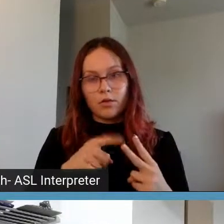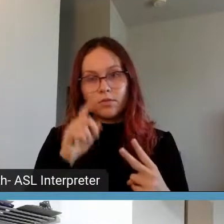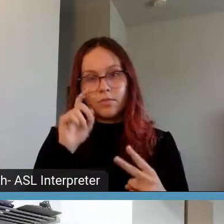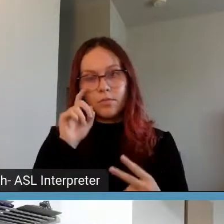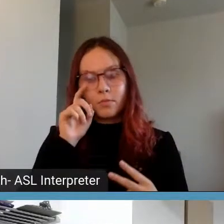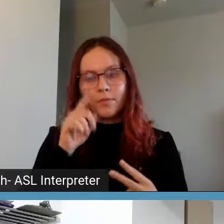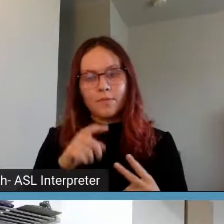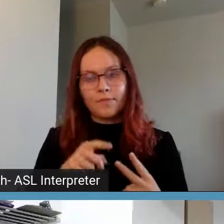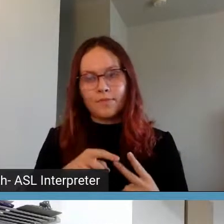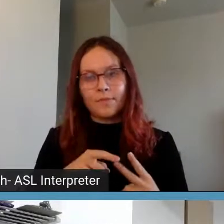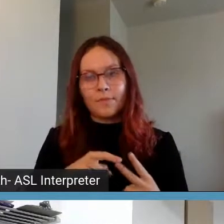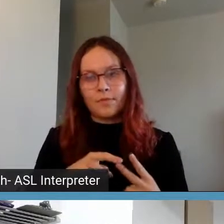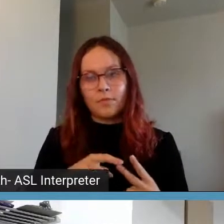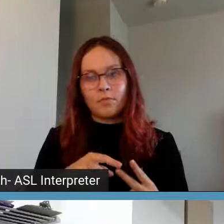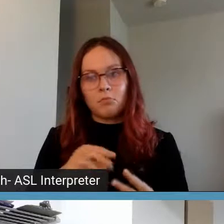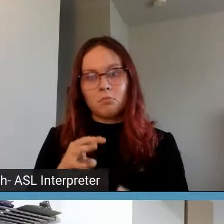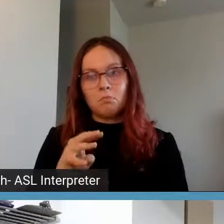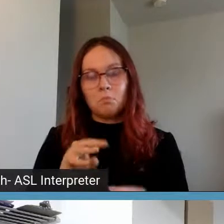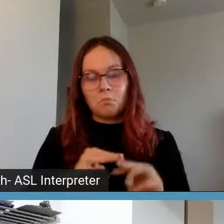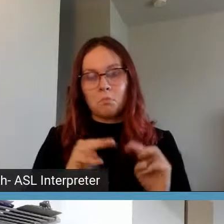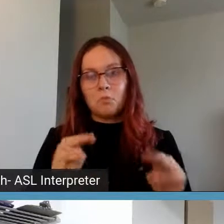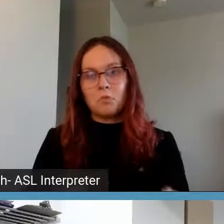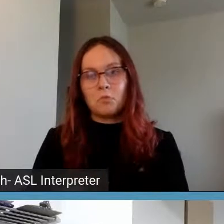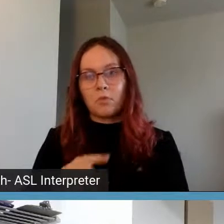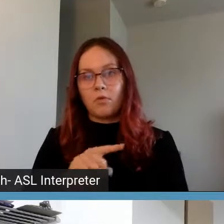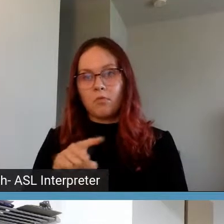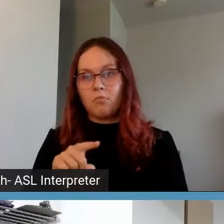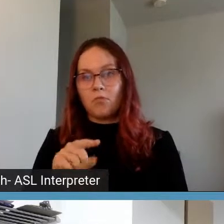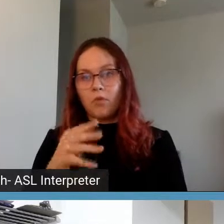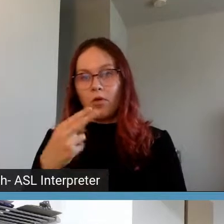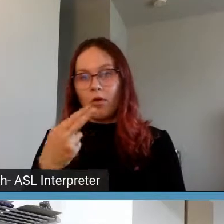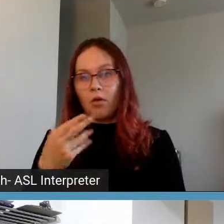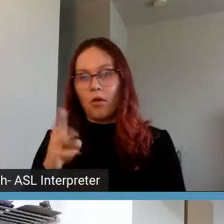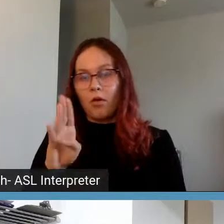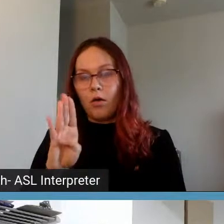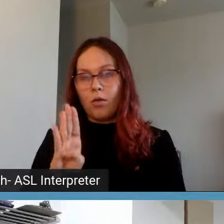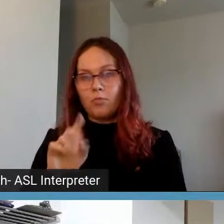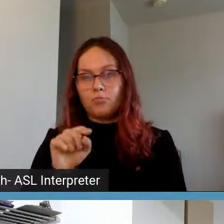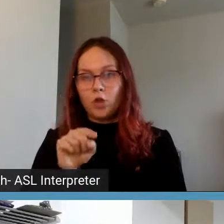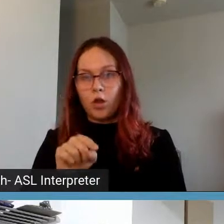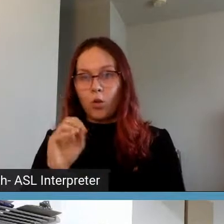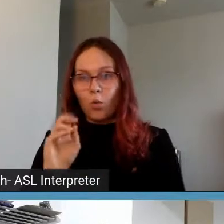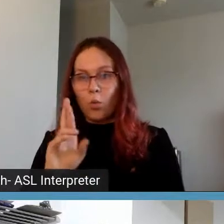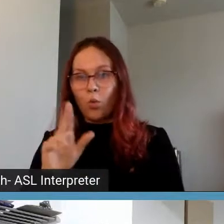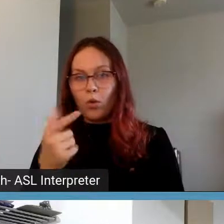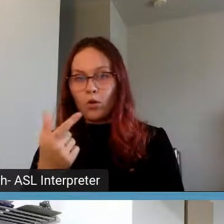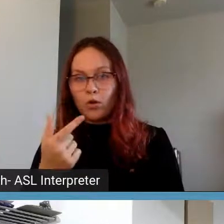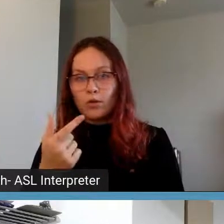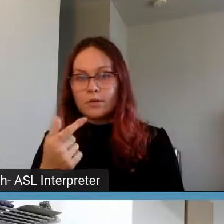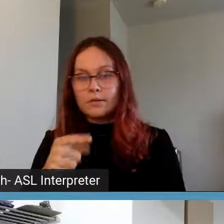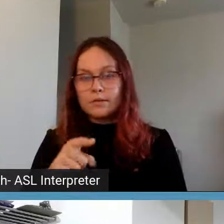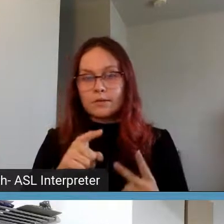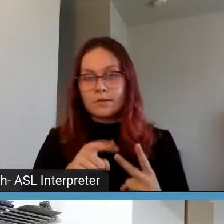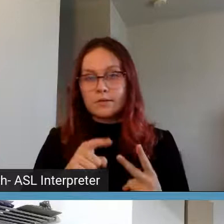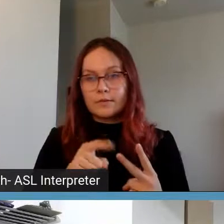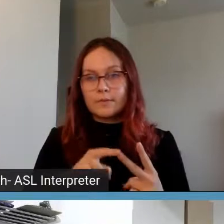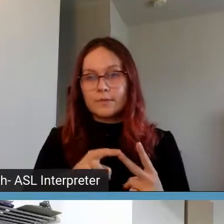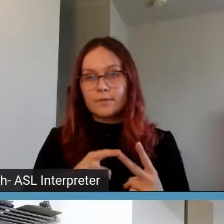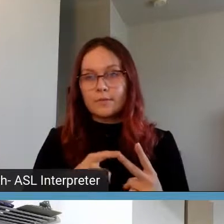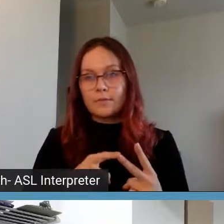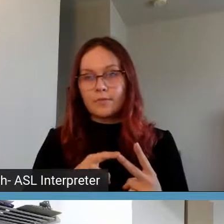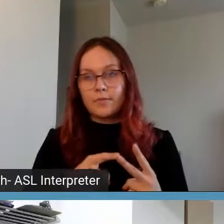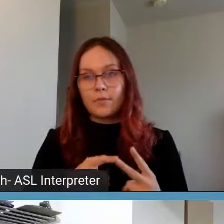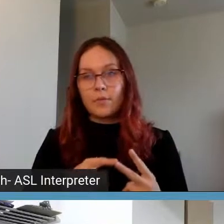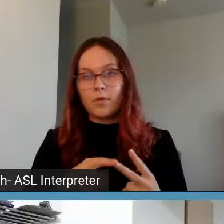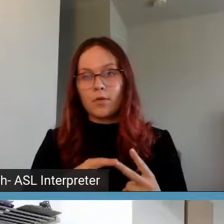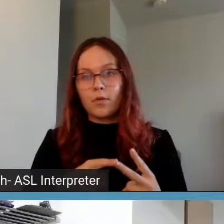and feedback form using the link in the chat or via the email that you, if you pre-registered, will be getting. And don't forget